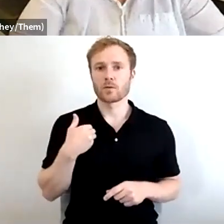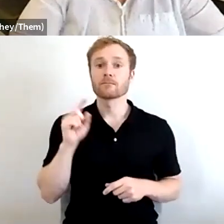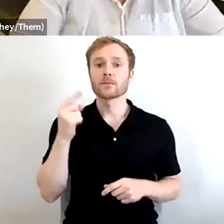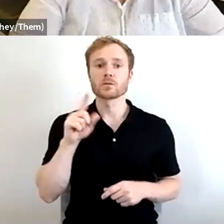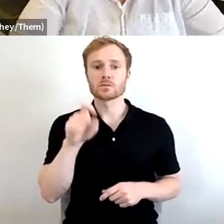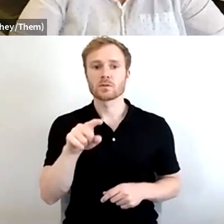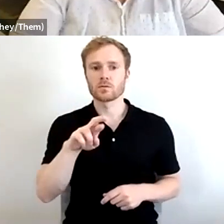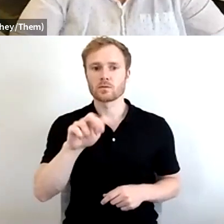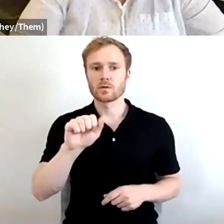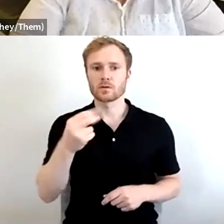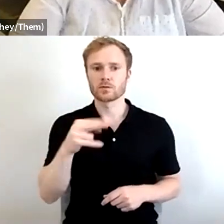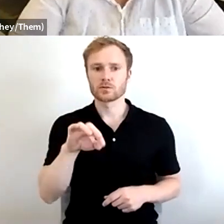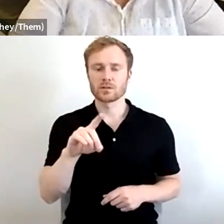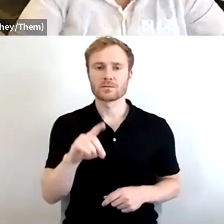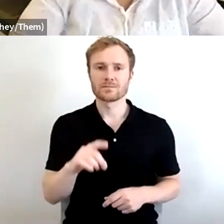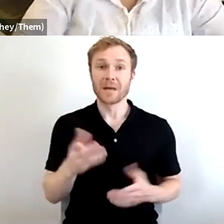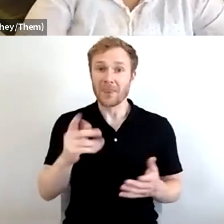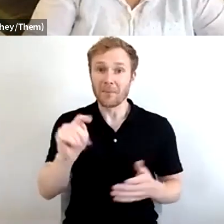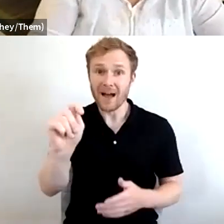The bathroom.